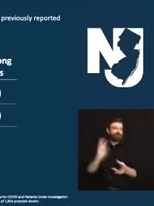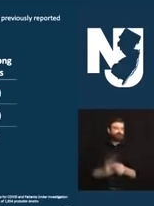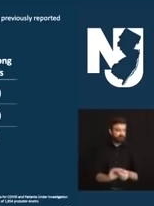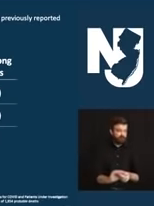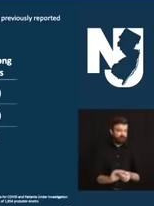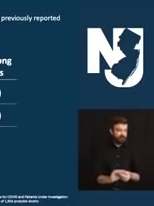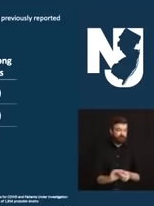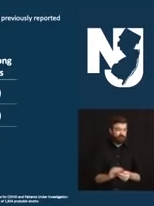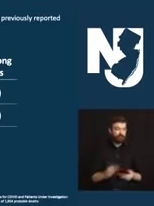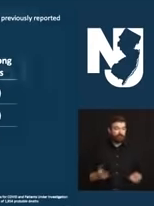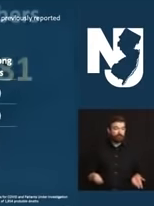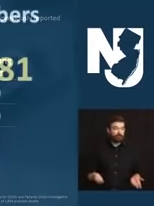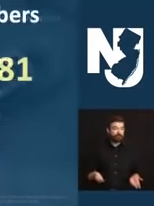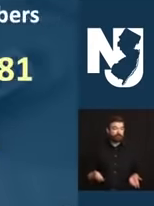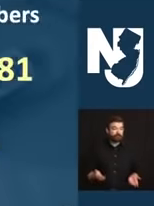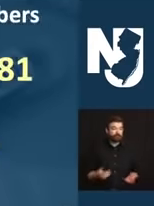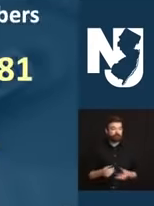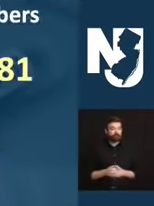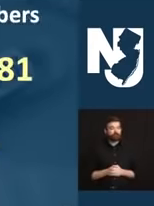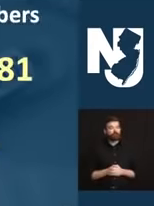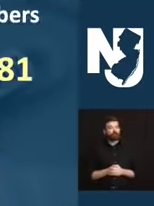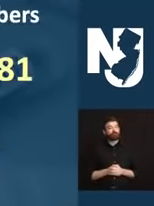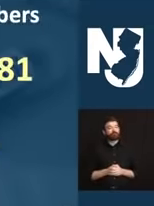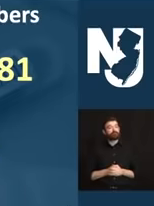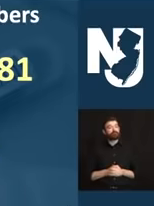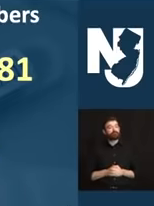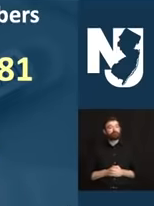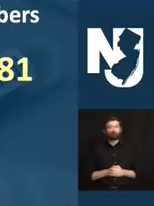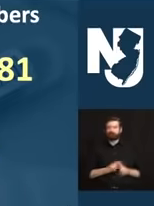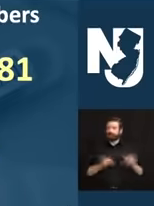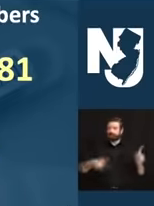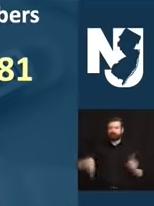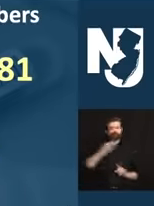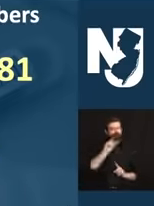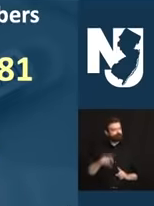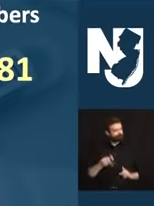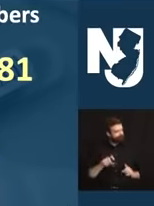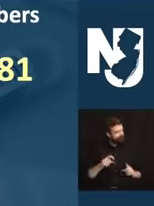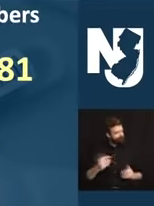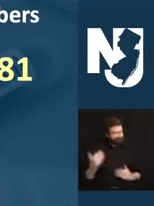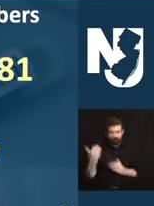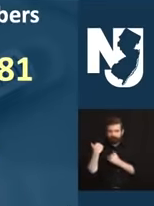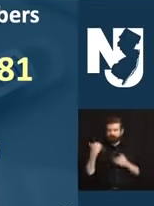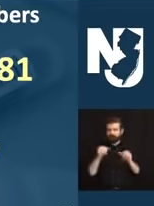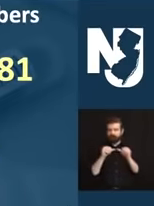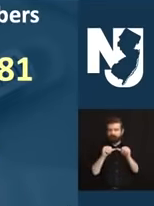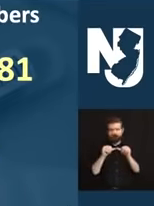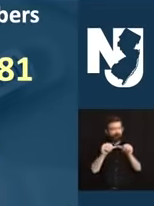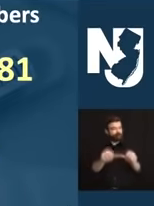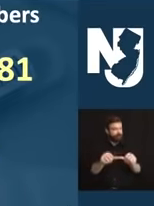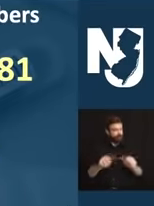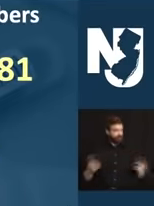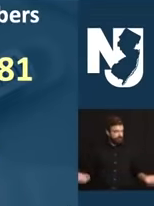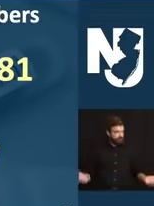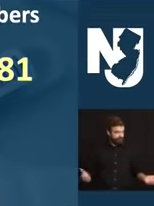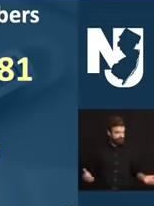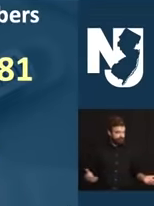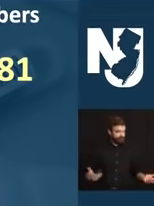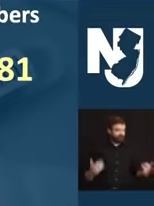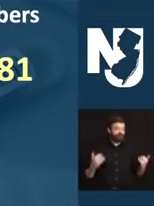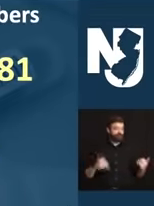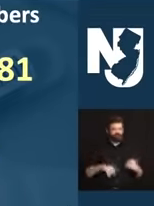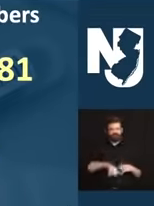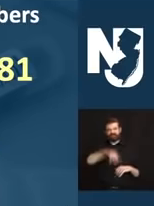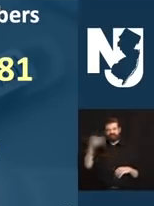personal responsibility. And today, with a heavy heart, we report an additional 47 fatalities among